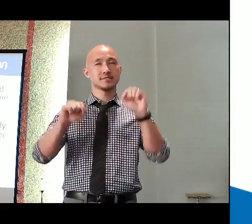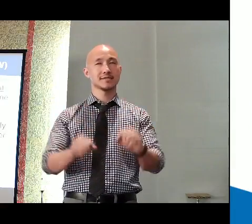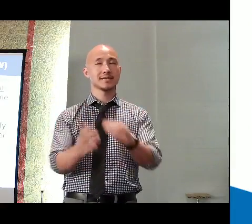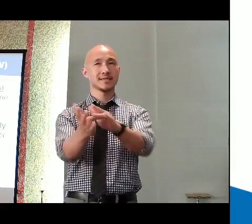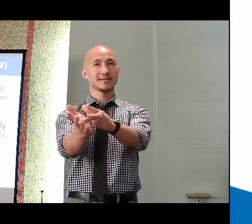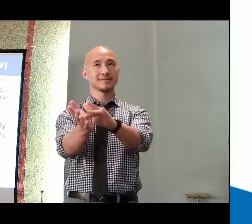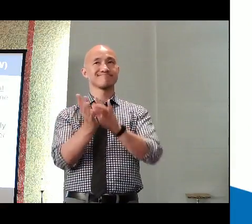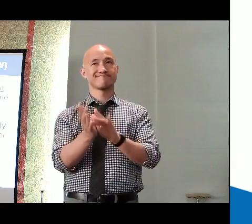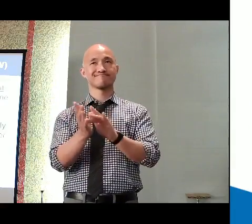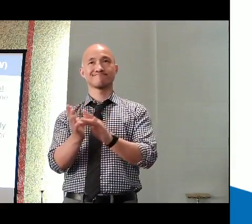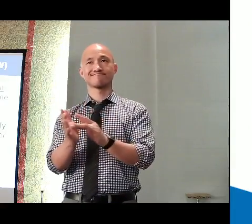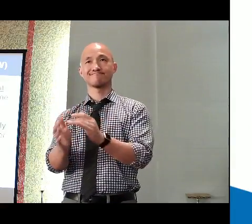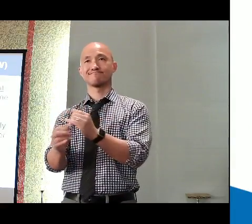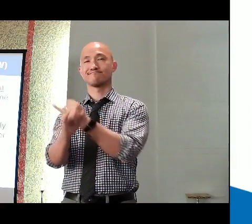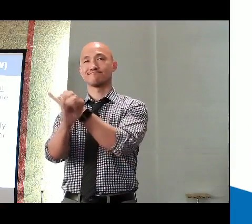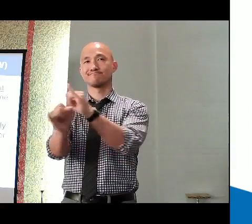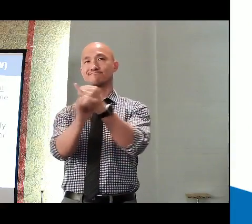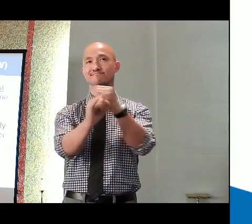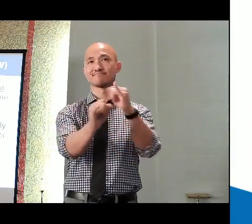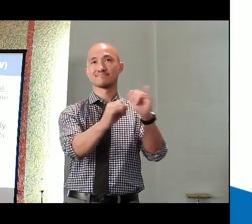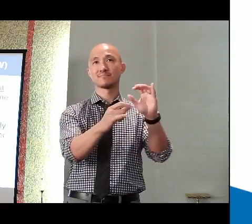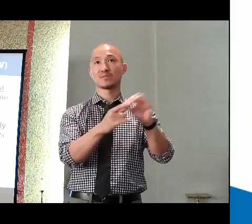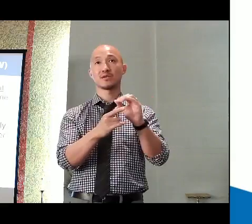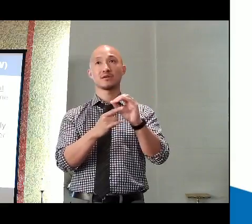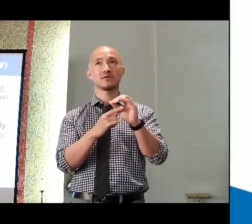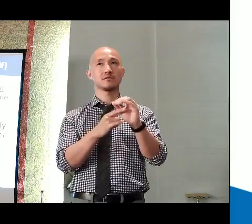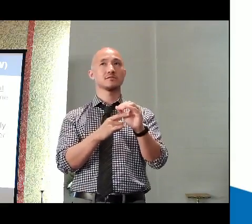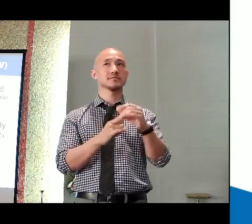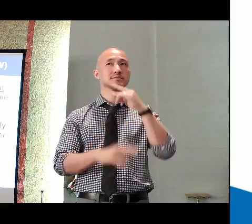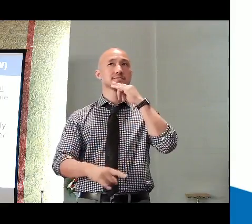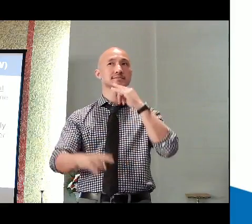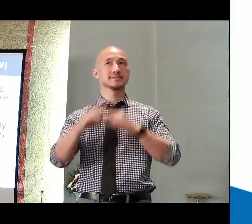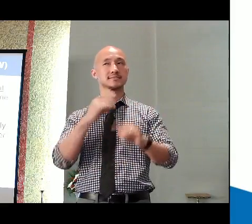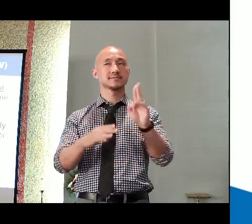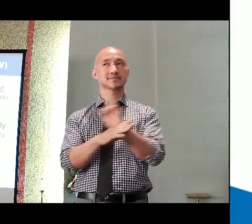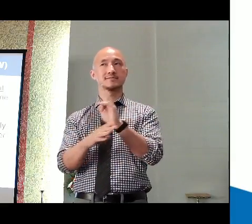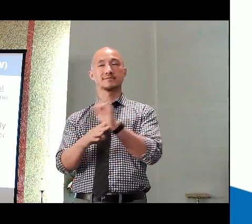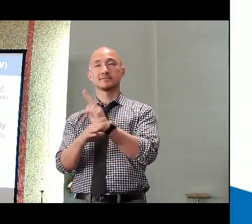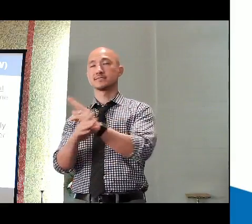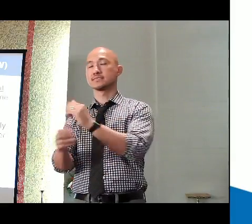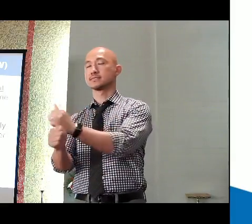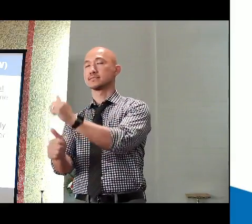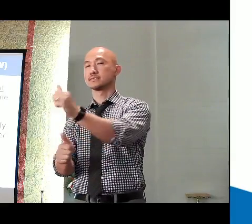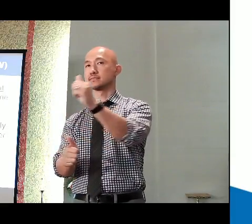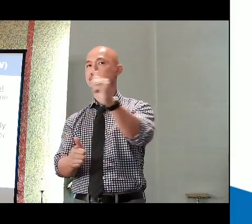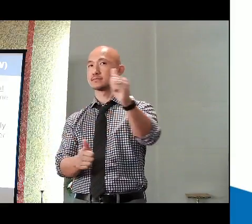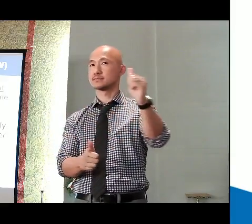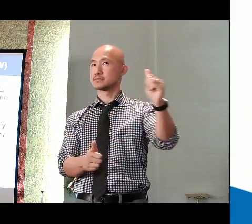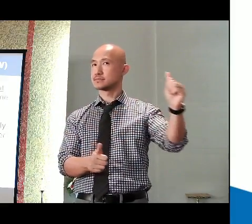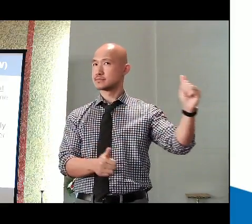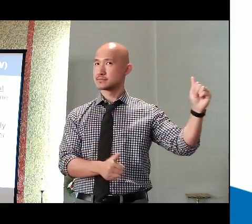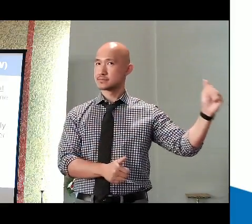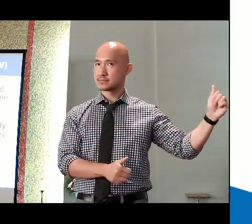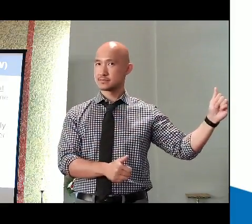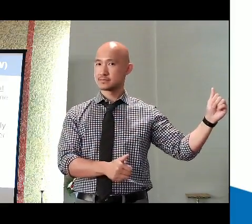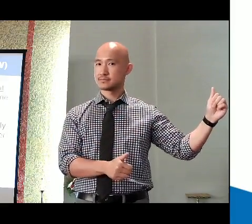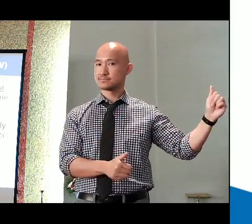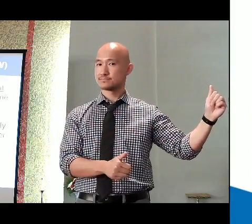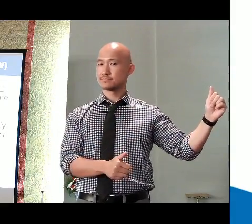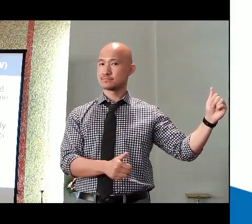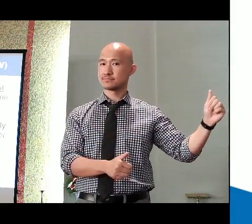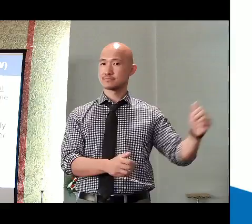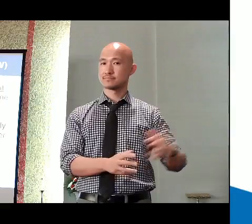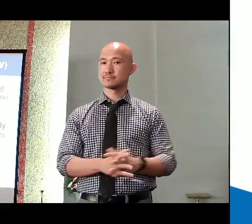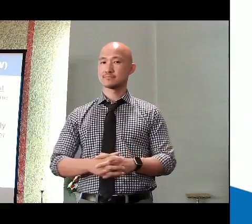warning here concerning these relationships. It says, no one should take advantage of or exploit